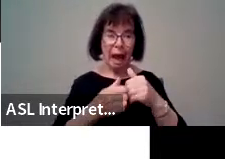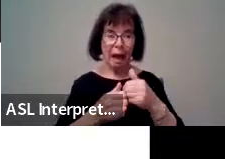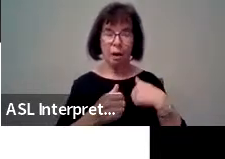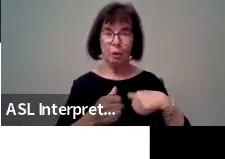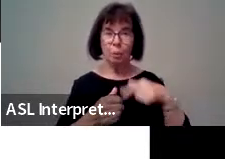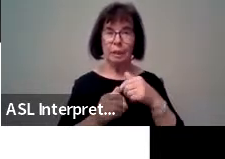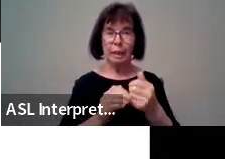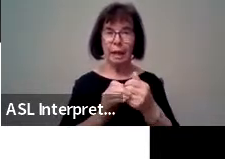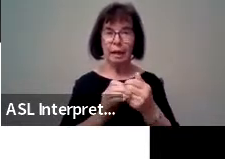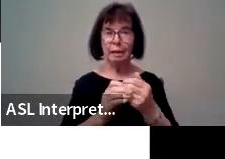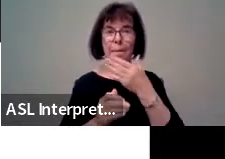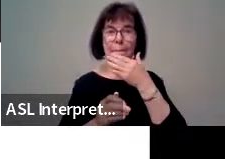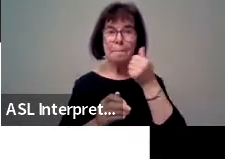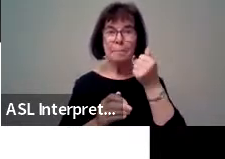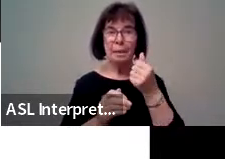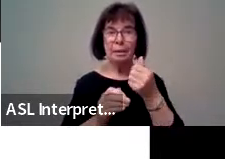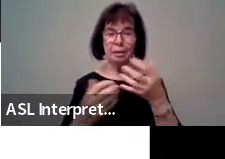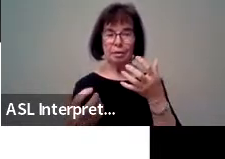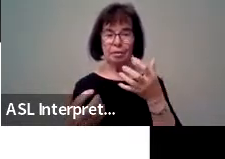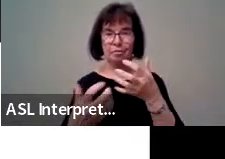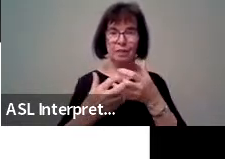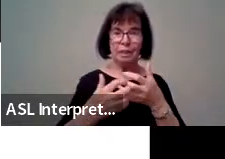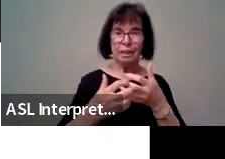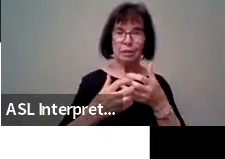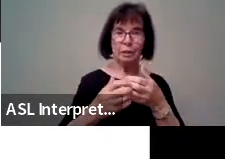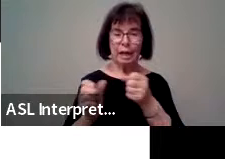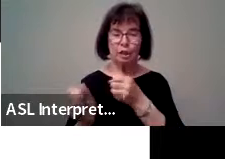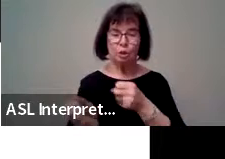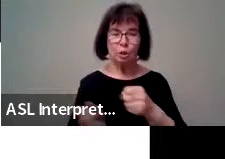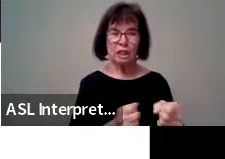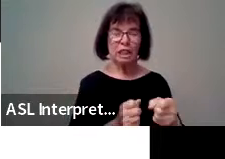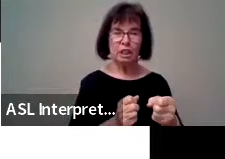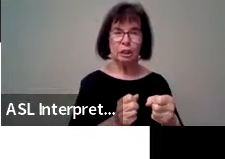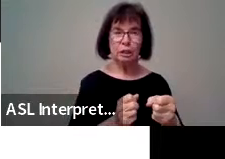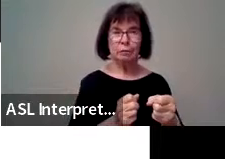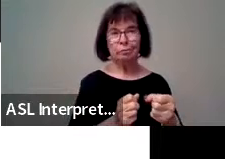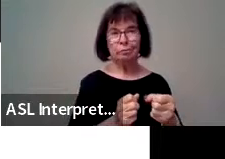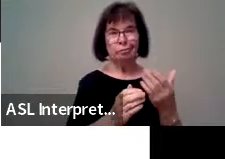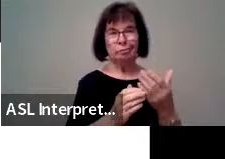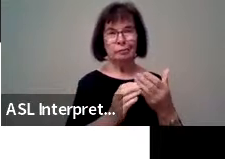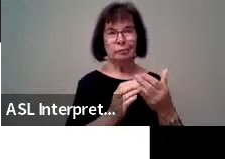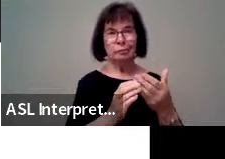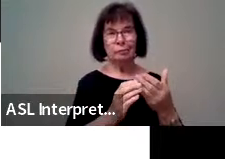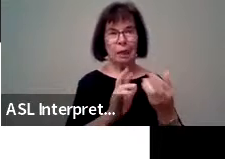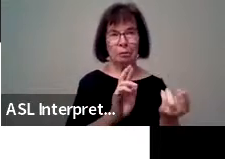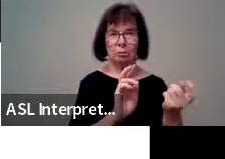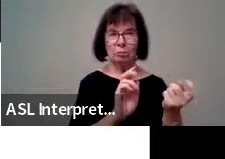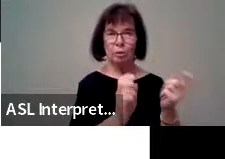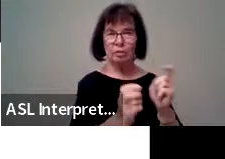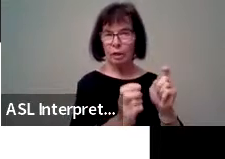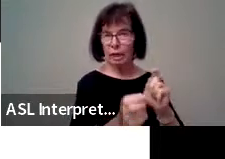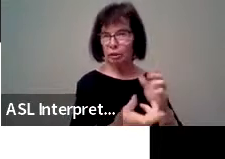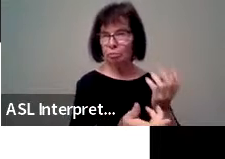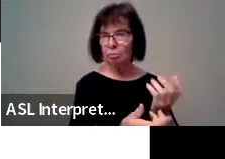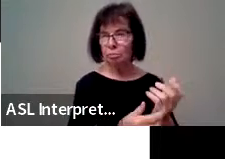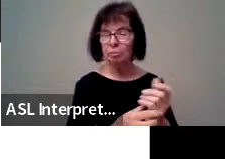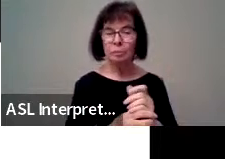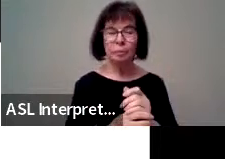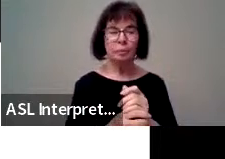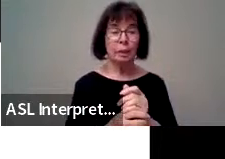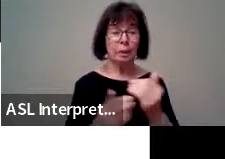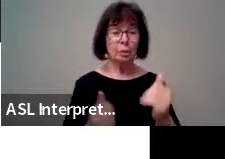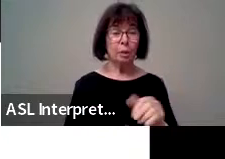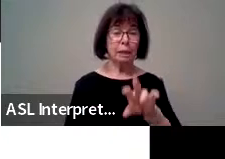bake into that strategic refresh that Kimmy mentioned. So we are at